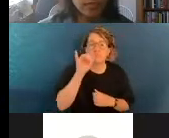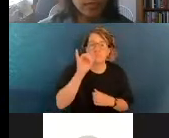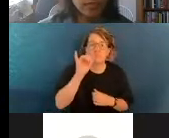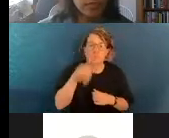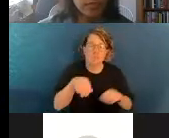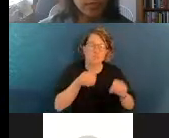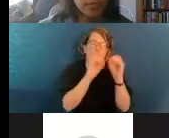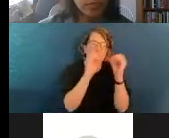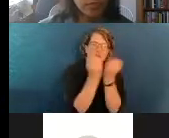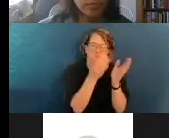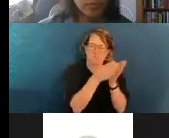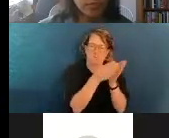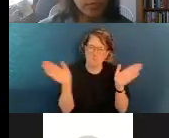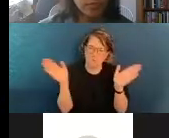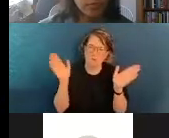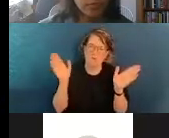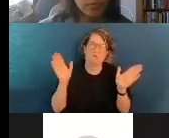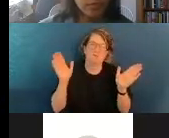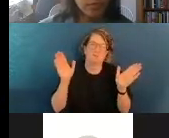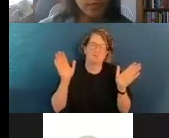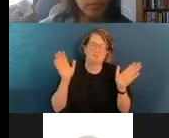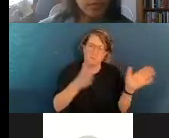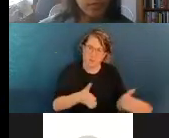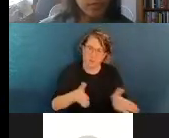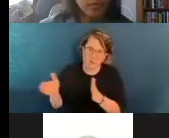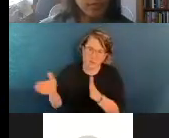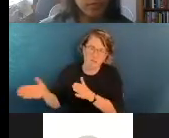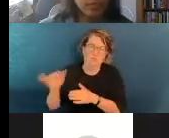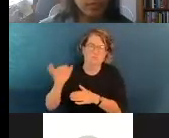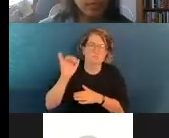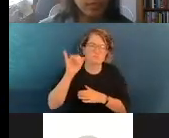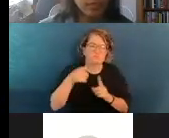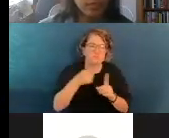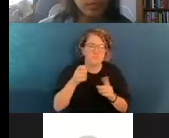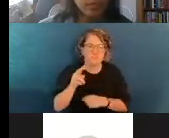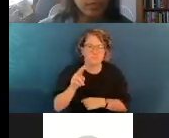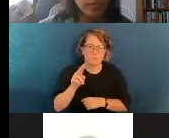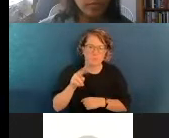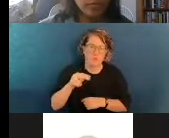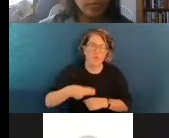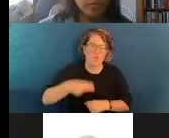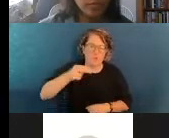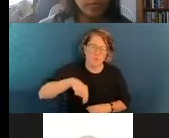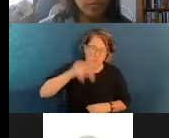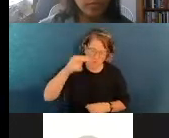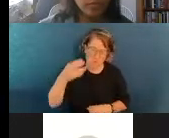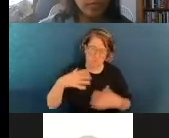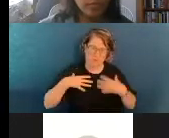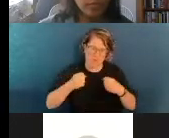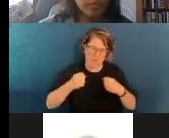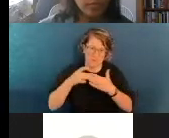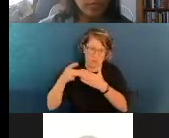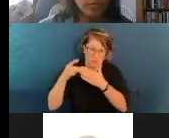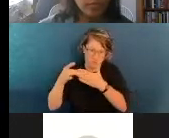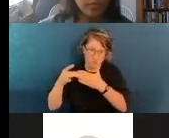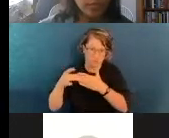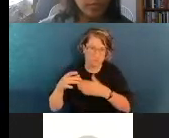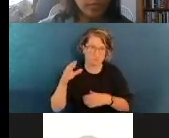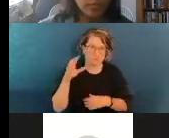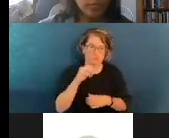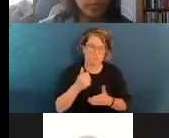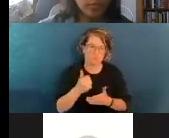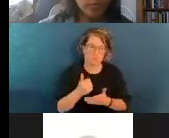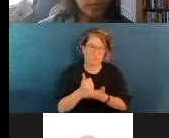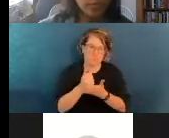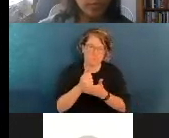plan that's led by Northern Health senior leadership alongside the Indigenous Health team. And it's really intended to create systemic